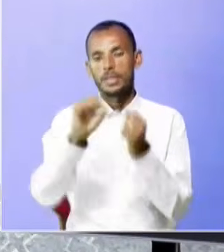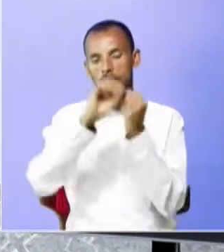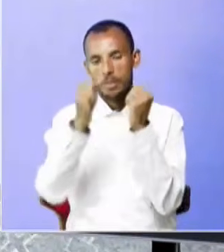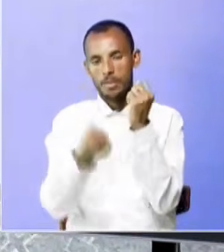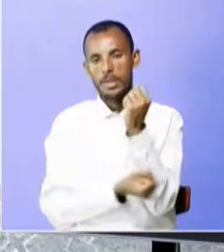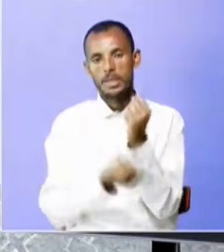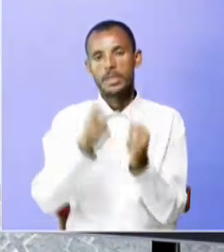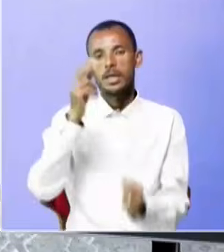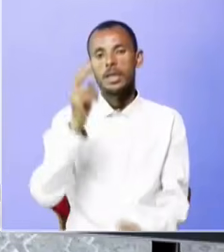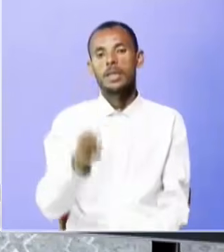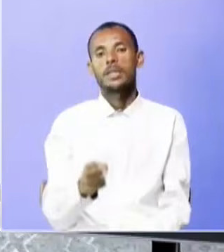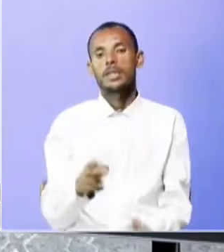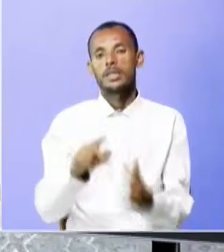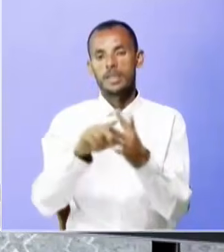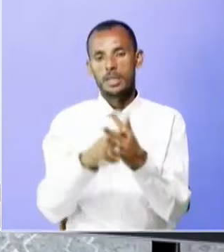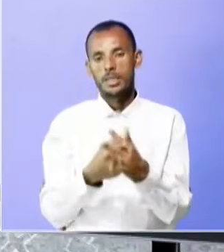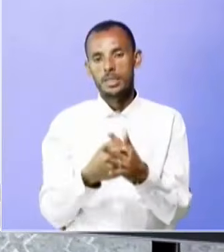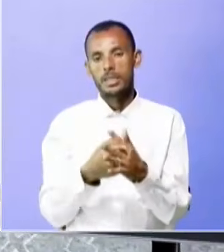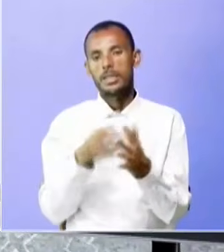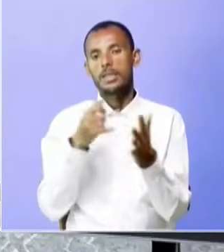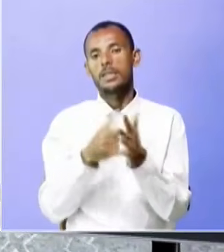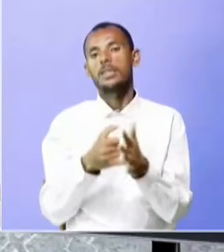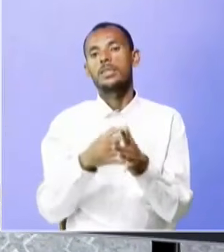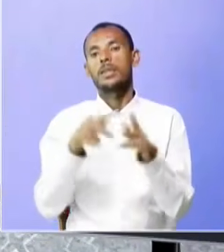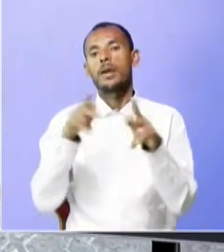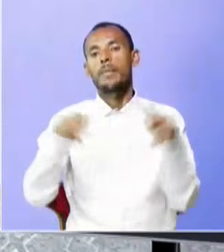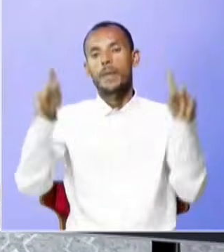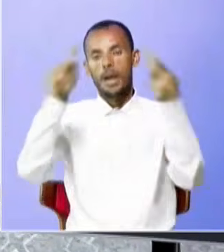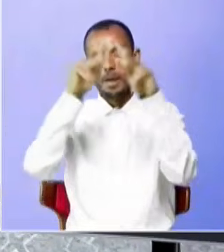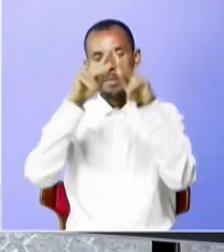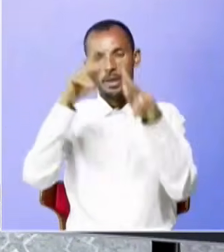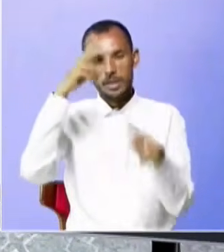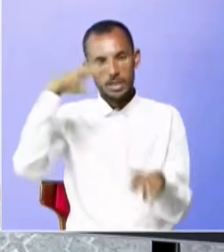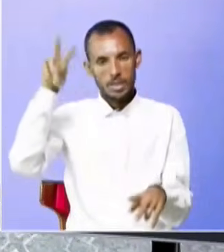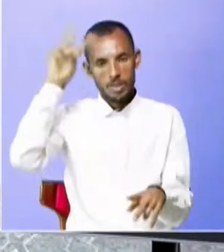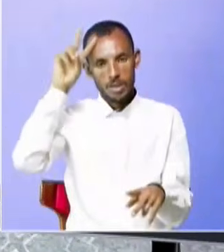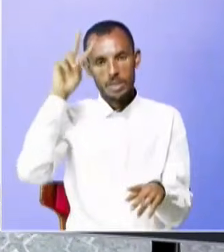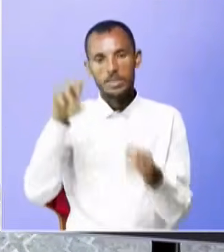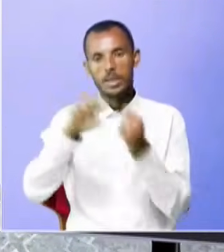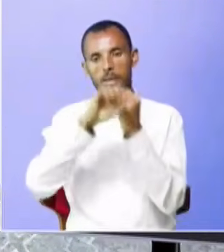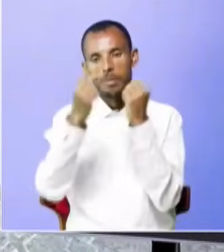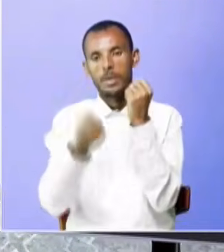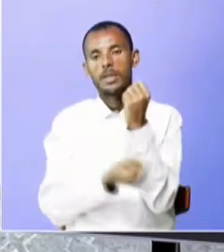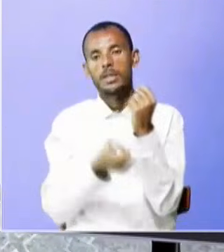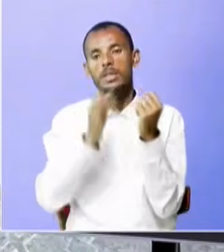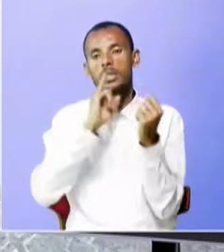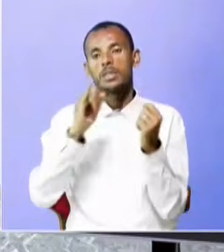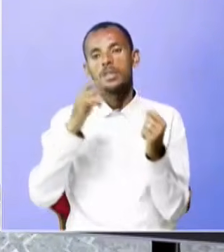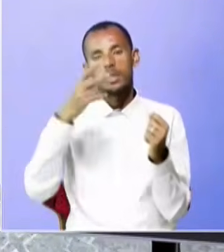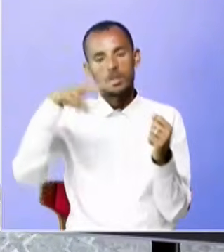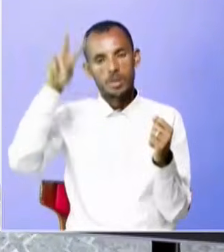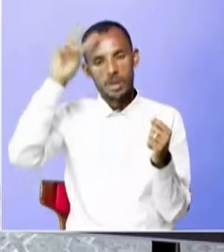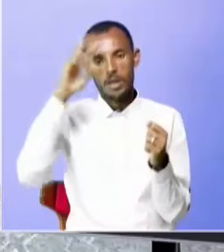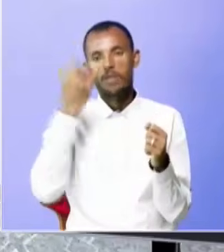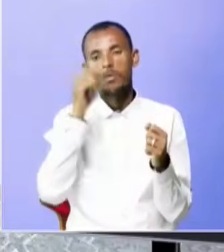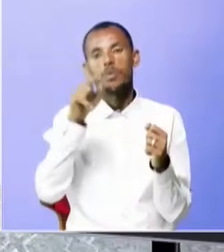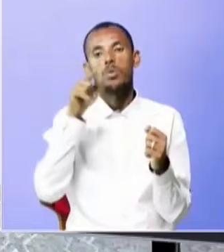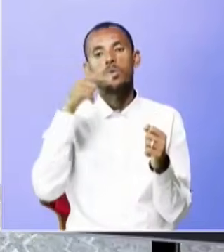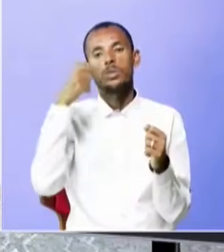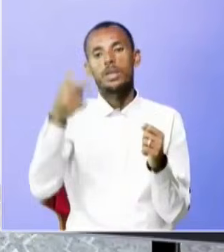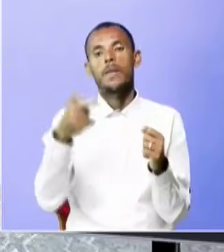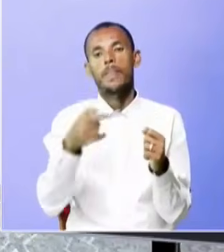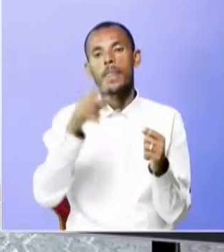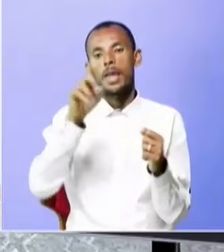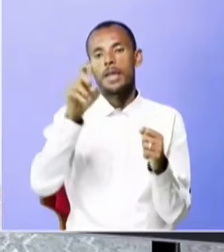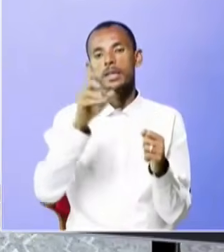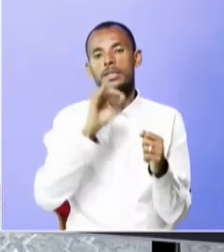edge. Since the pyramid is a square pyramid, the base is a square. So if you say x